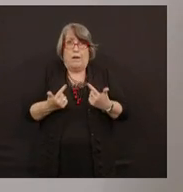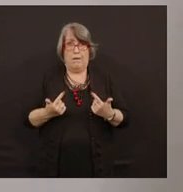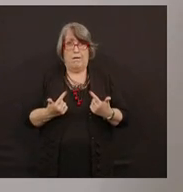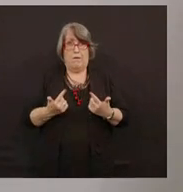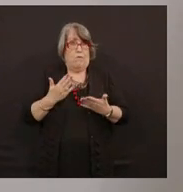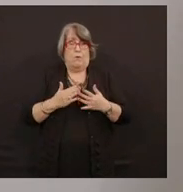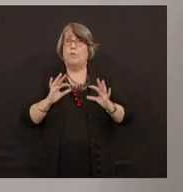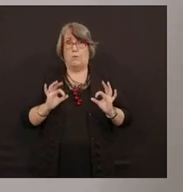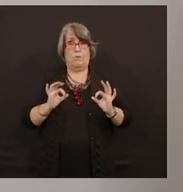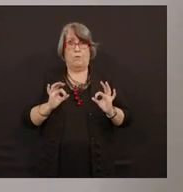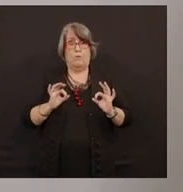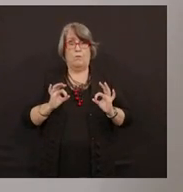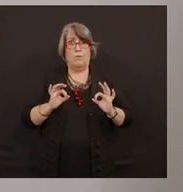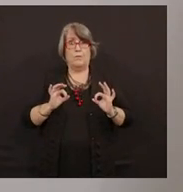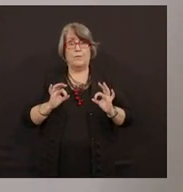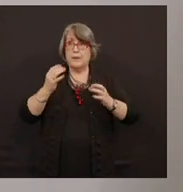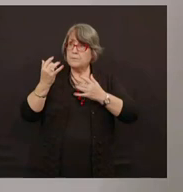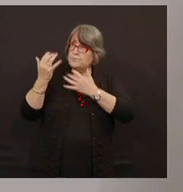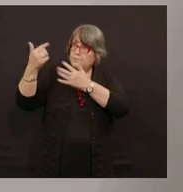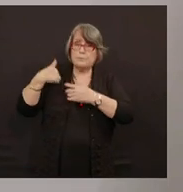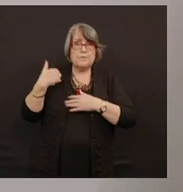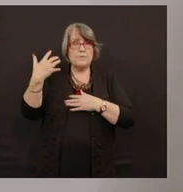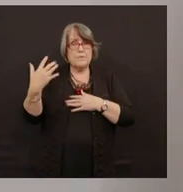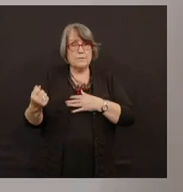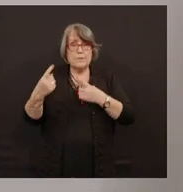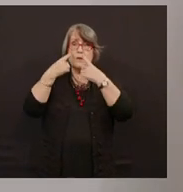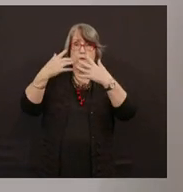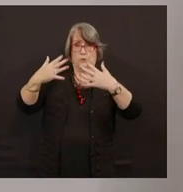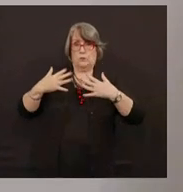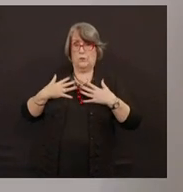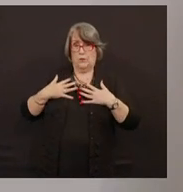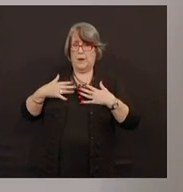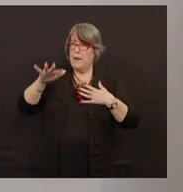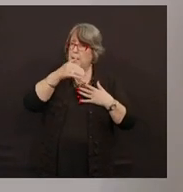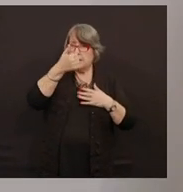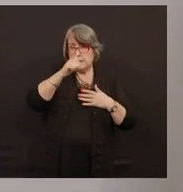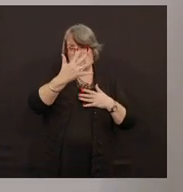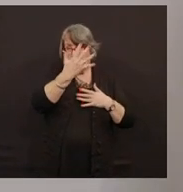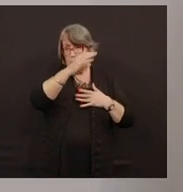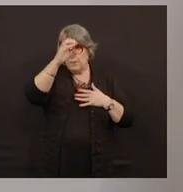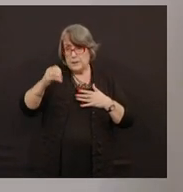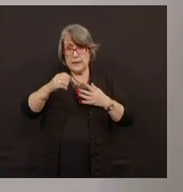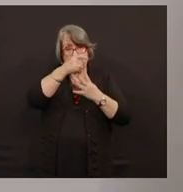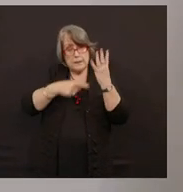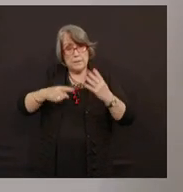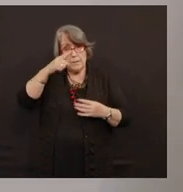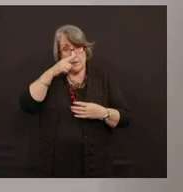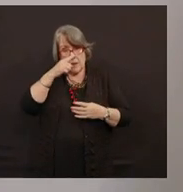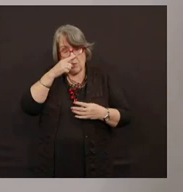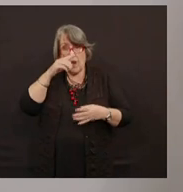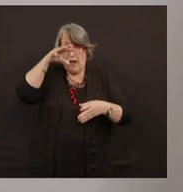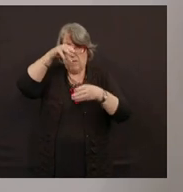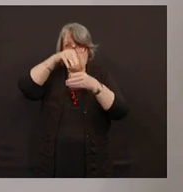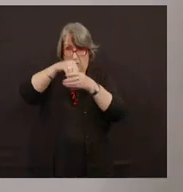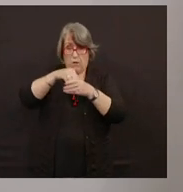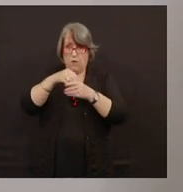though. The statistics that we've got tell us that around 65% of people with disability have experienced